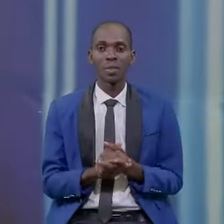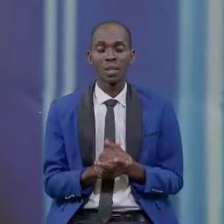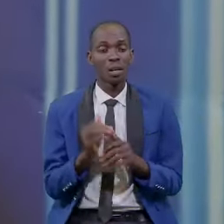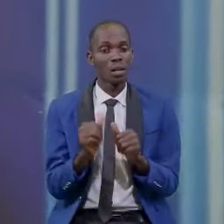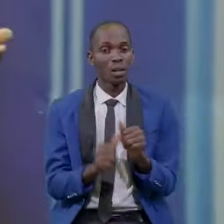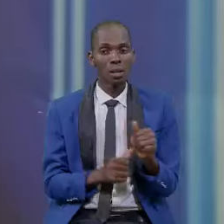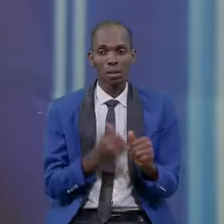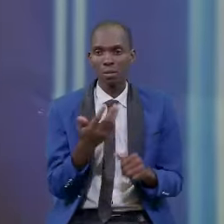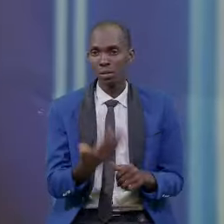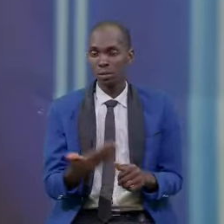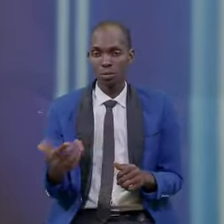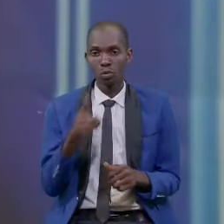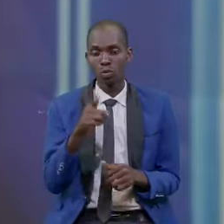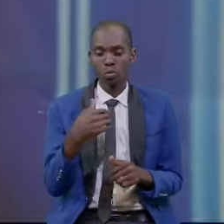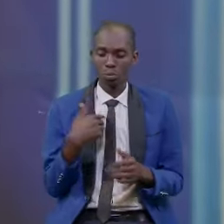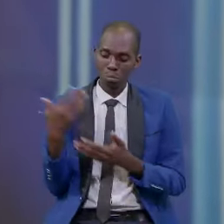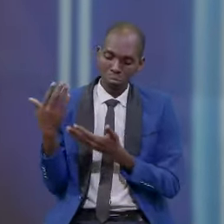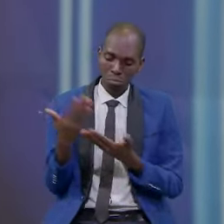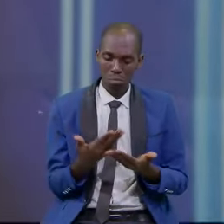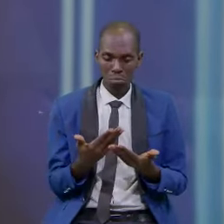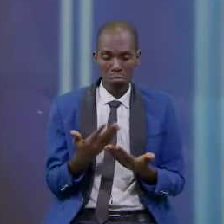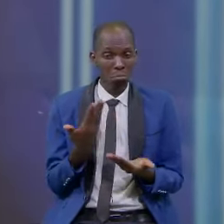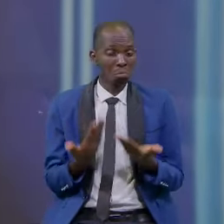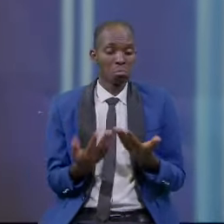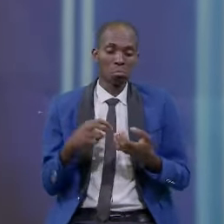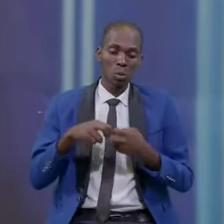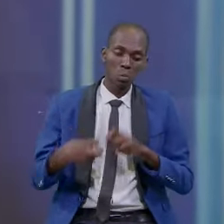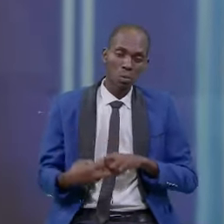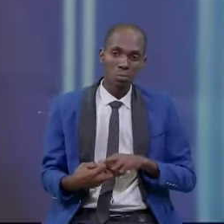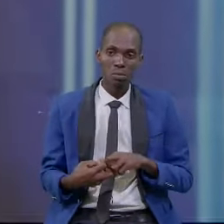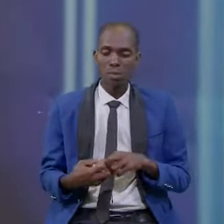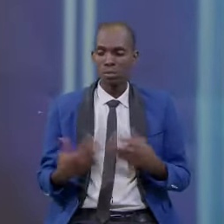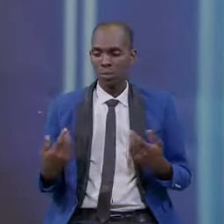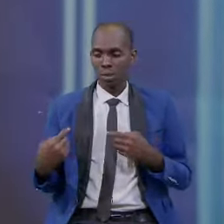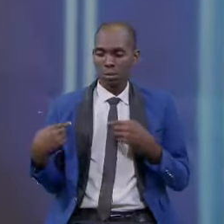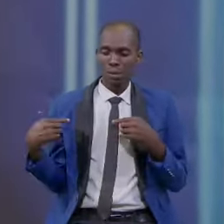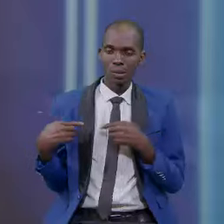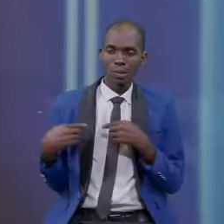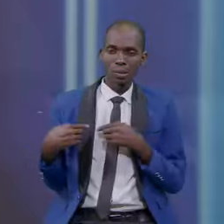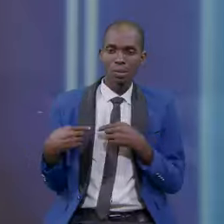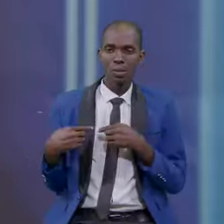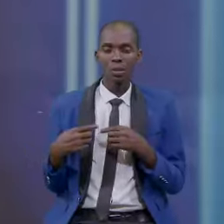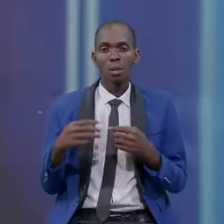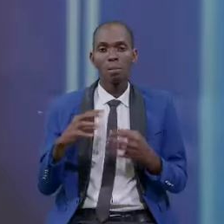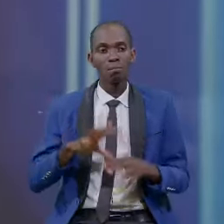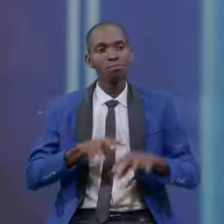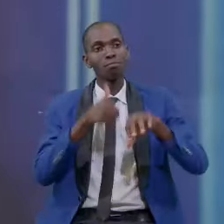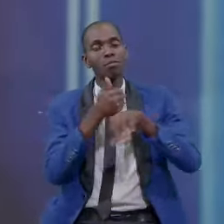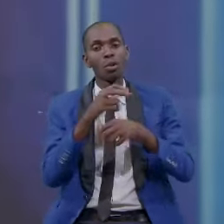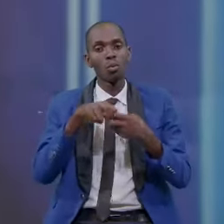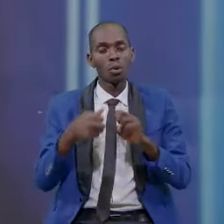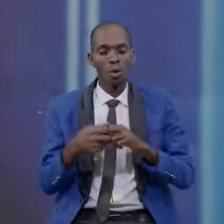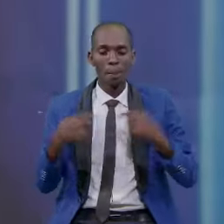everything you brought, problems, heartache, mountain, pain,